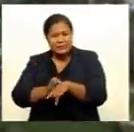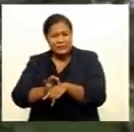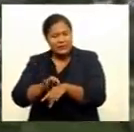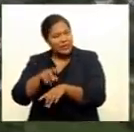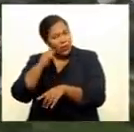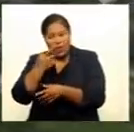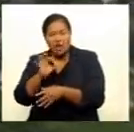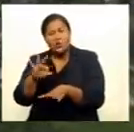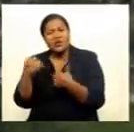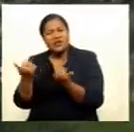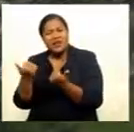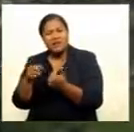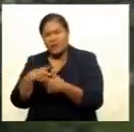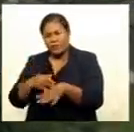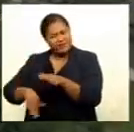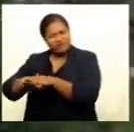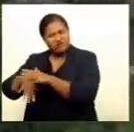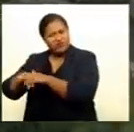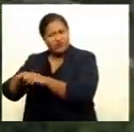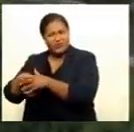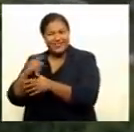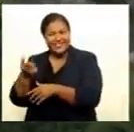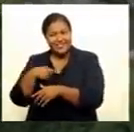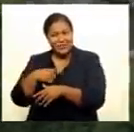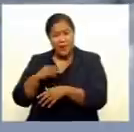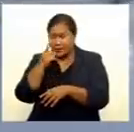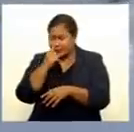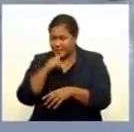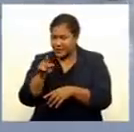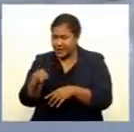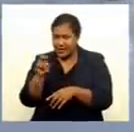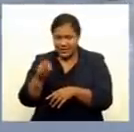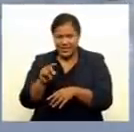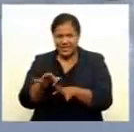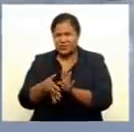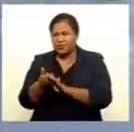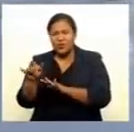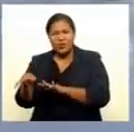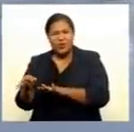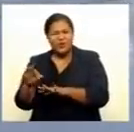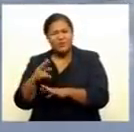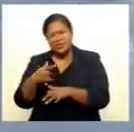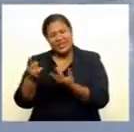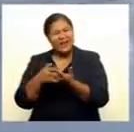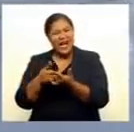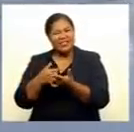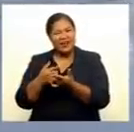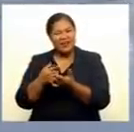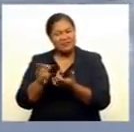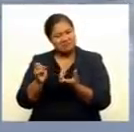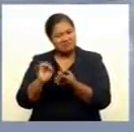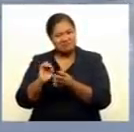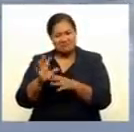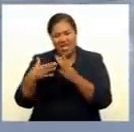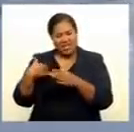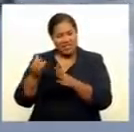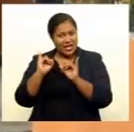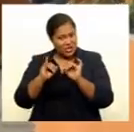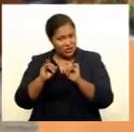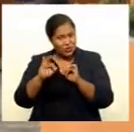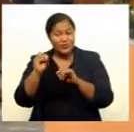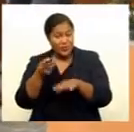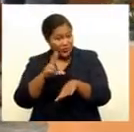to cope. This will deprive Fijians of receiving treatment for other non-COVID ailments and medical emergencies. However, Sahu Khan